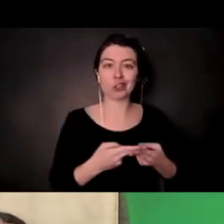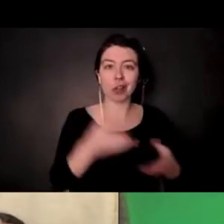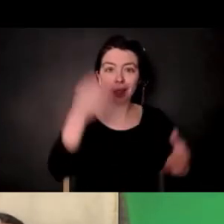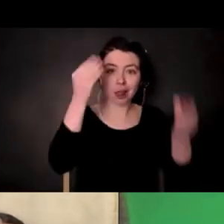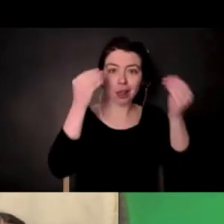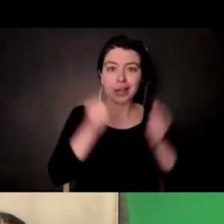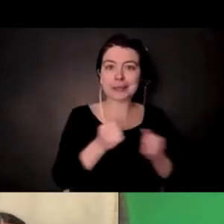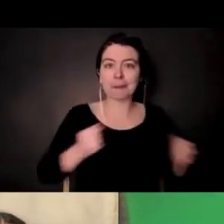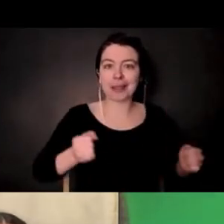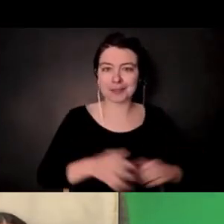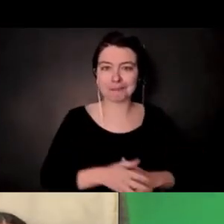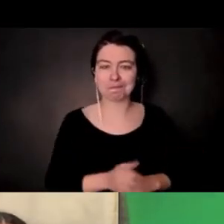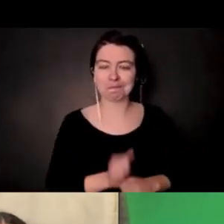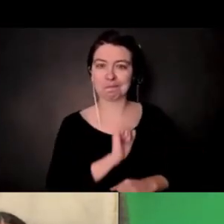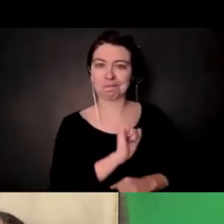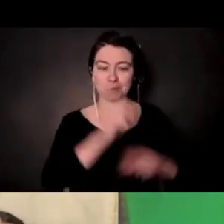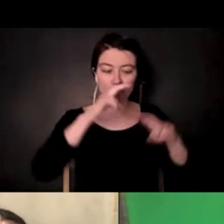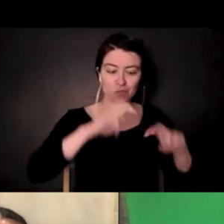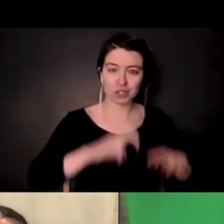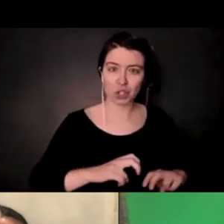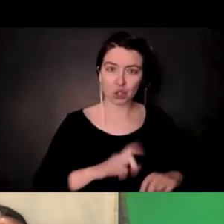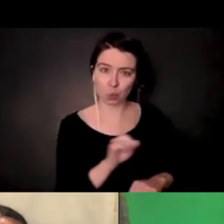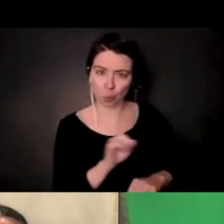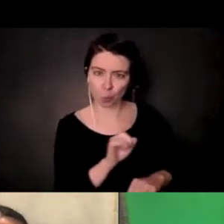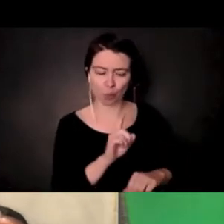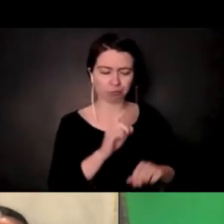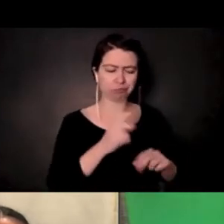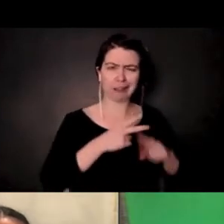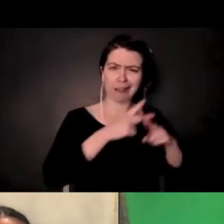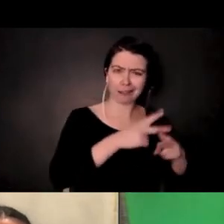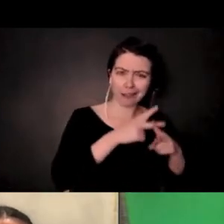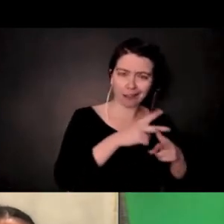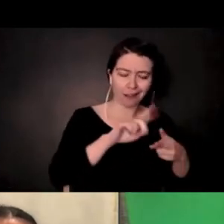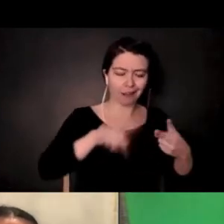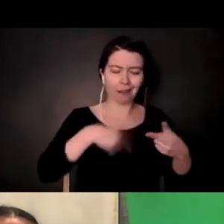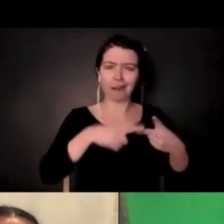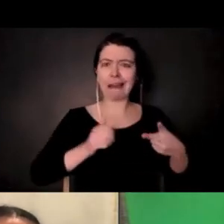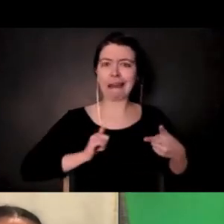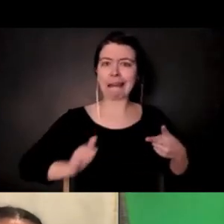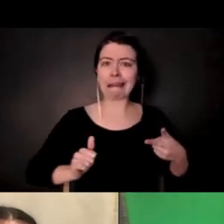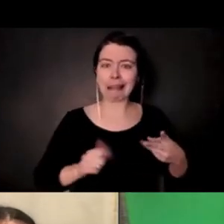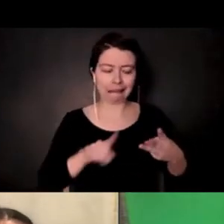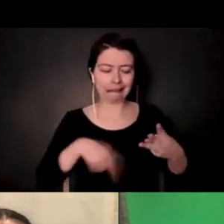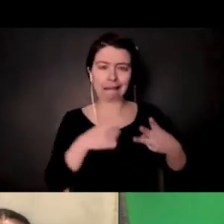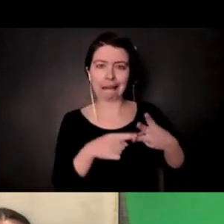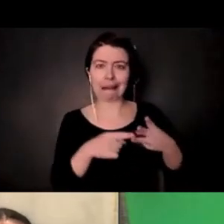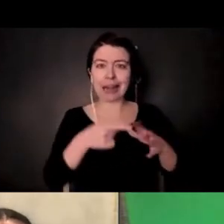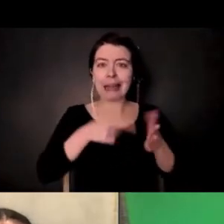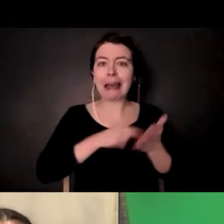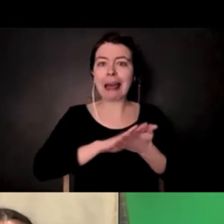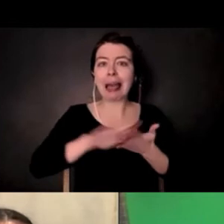Her current research examines care, healing, and ethno-futurist discourse within arts education and exhibition